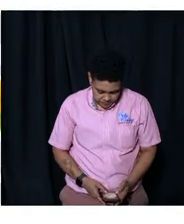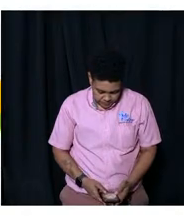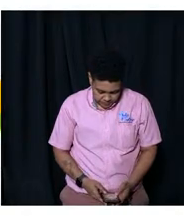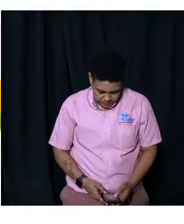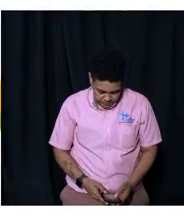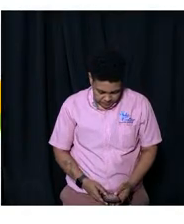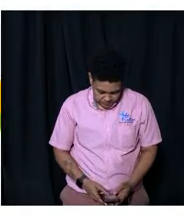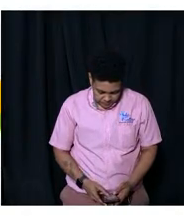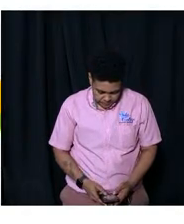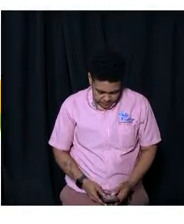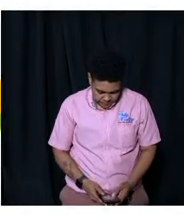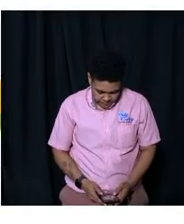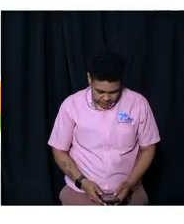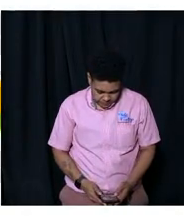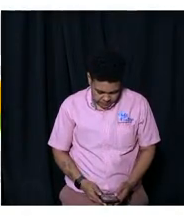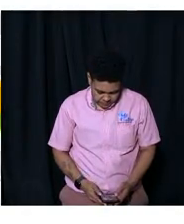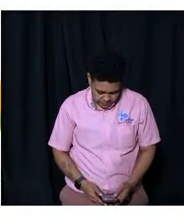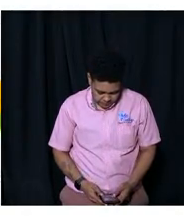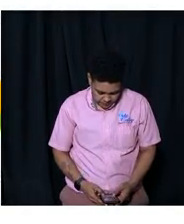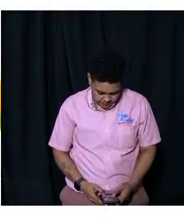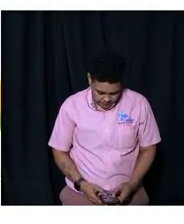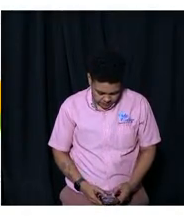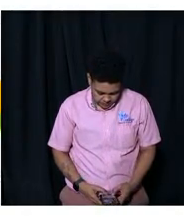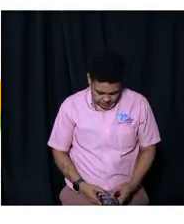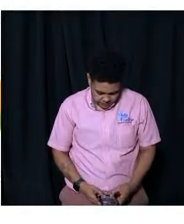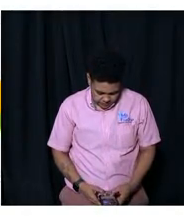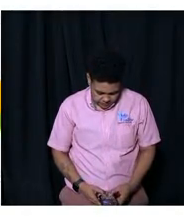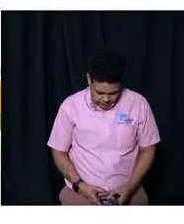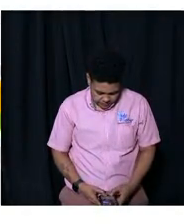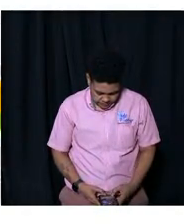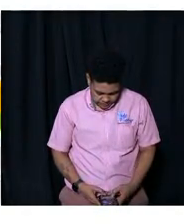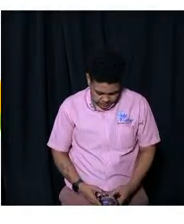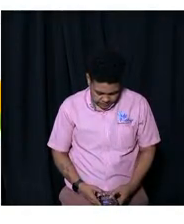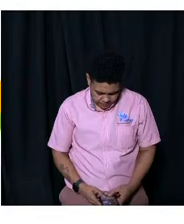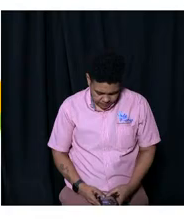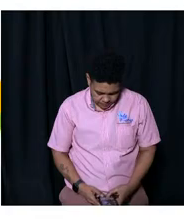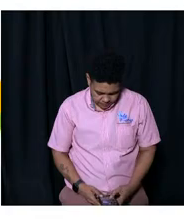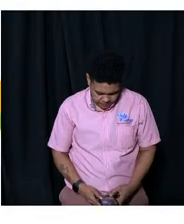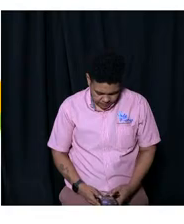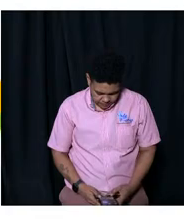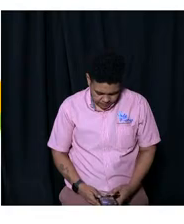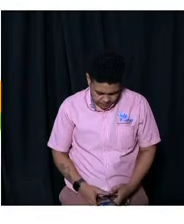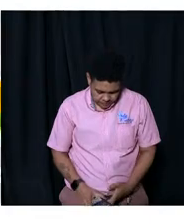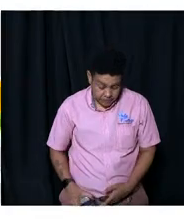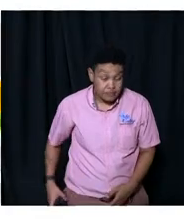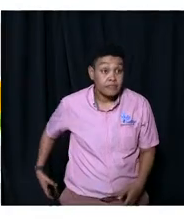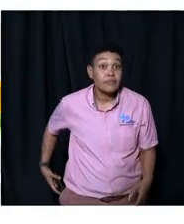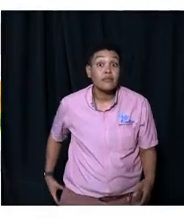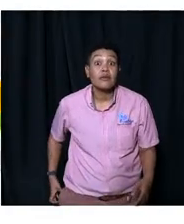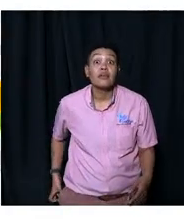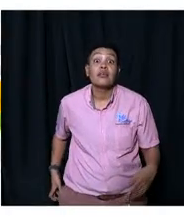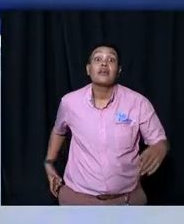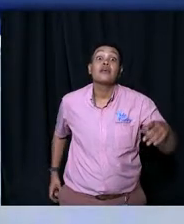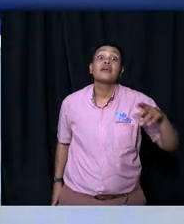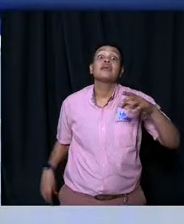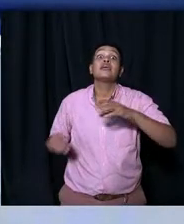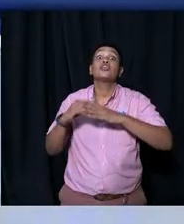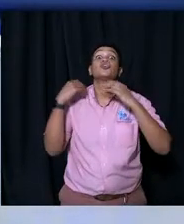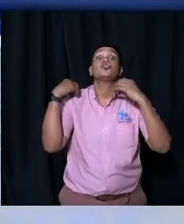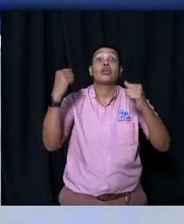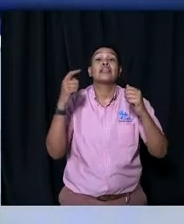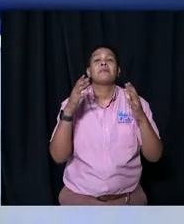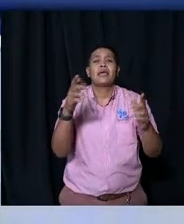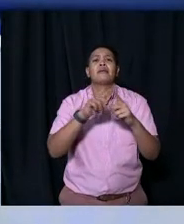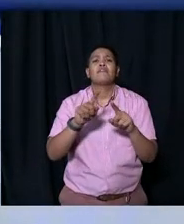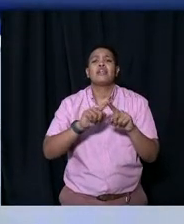So in looking at strengthening the mechanisms for effective management of emissions that affect human health and the environment, we want to update and